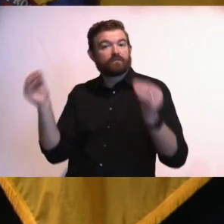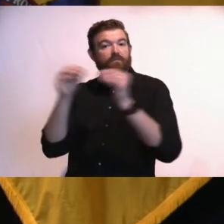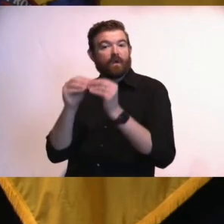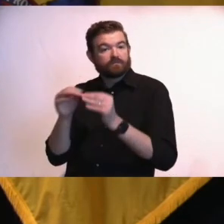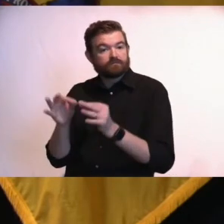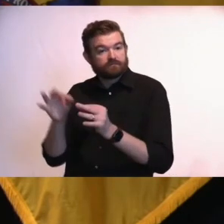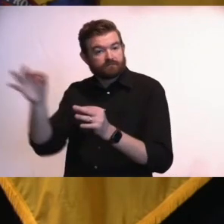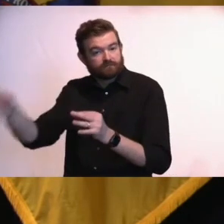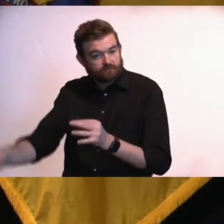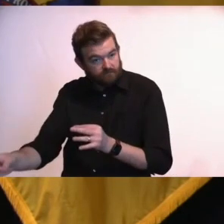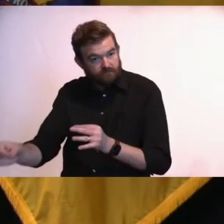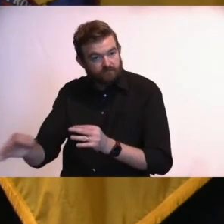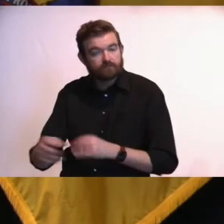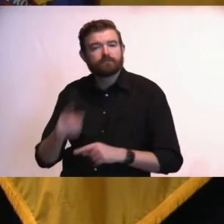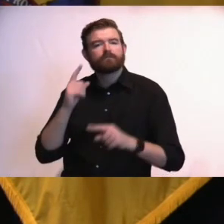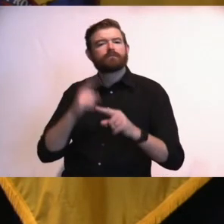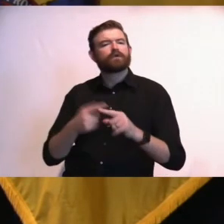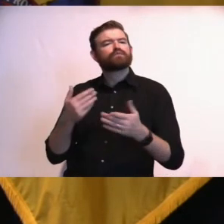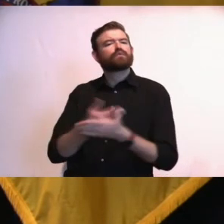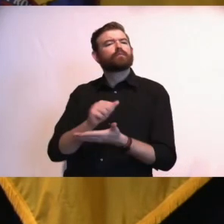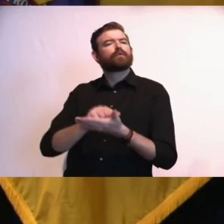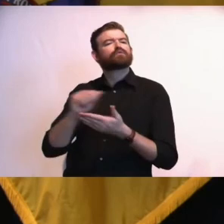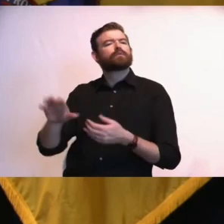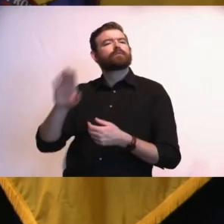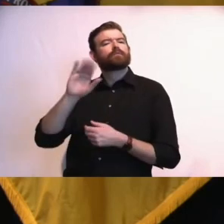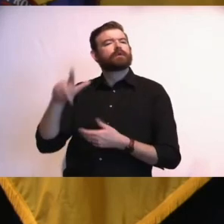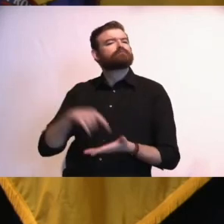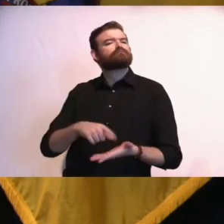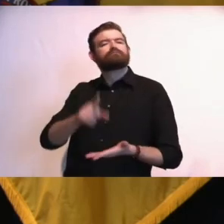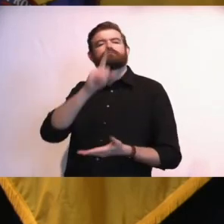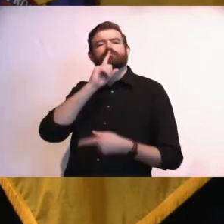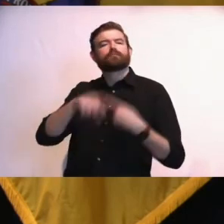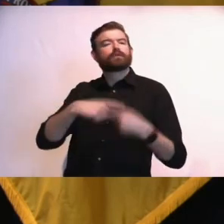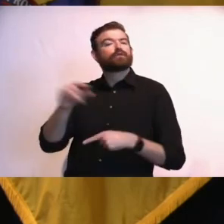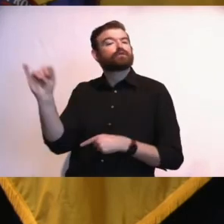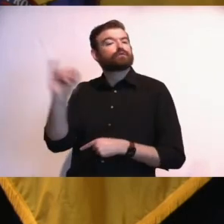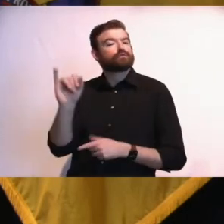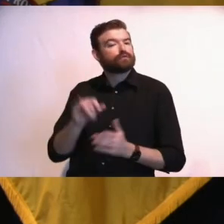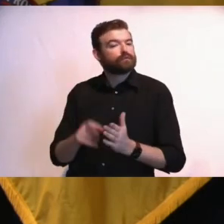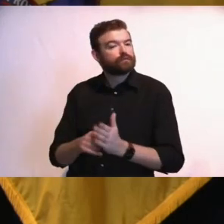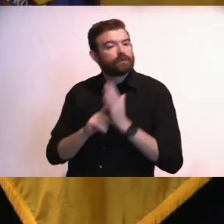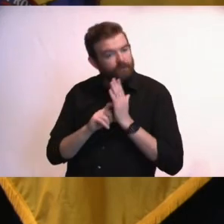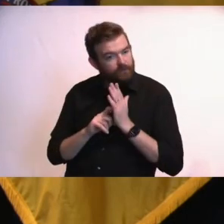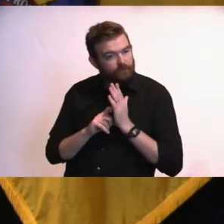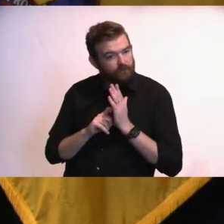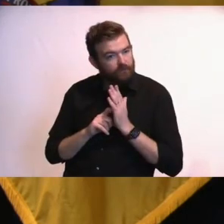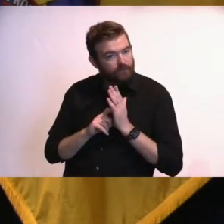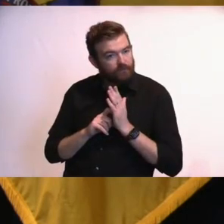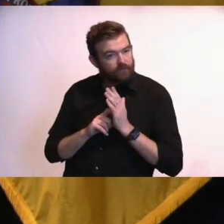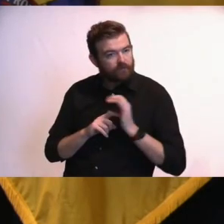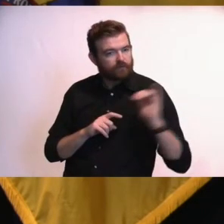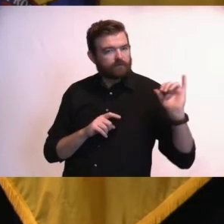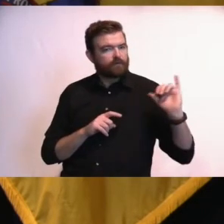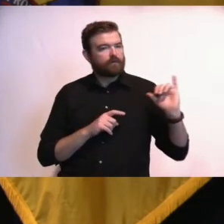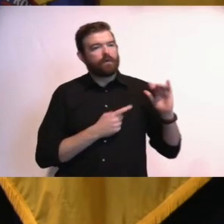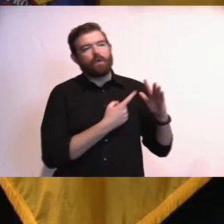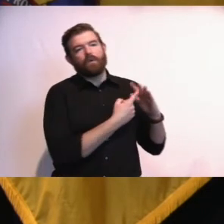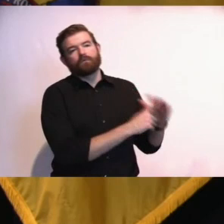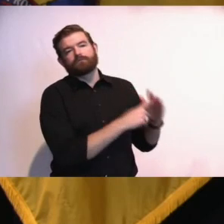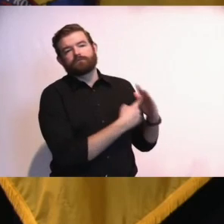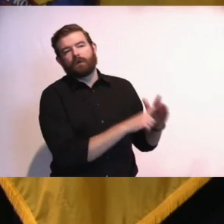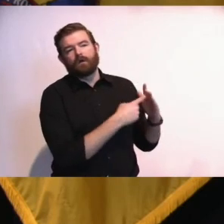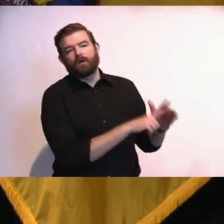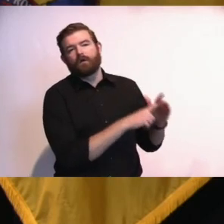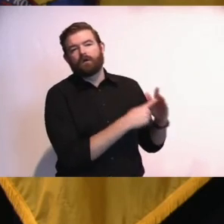way does not have explicit insurance requirements that the original Reproductive Freedom Act had. Are you satisfied with that?